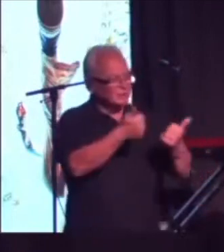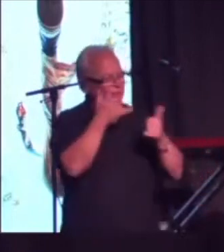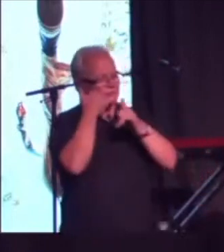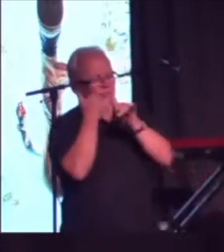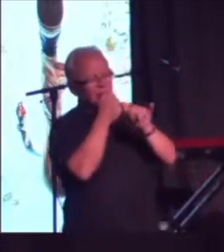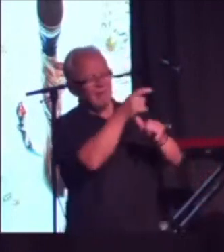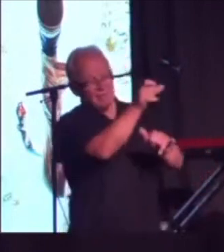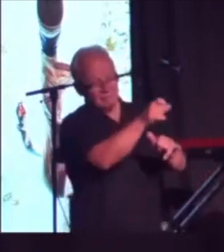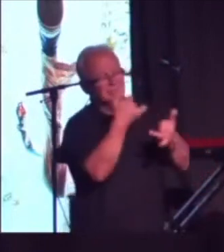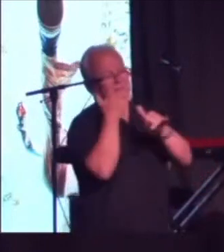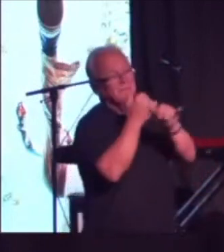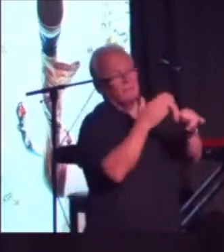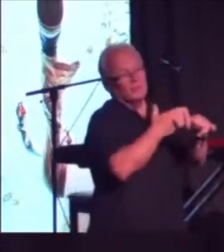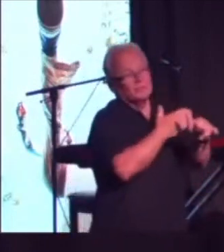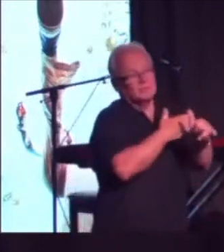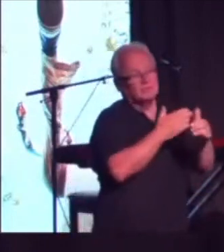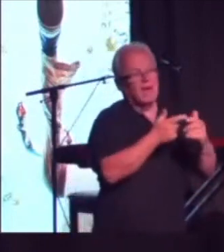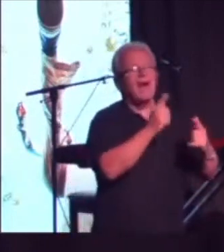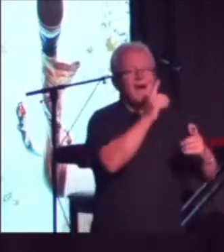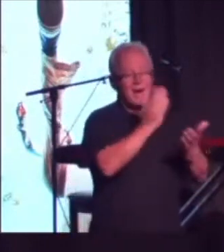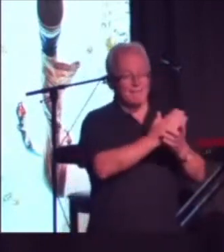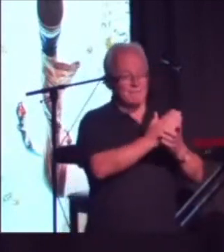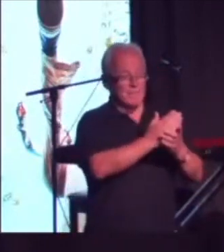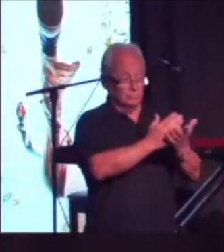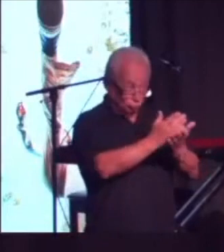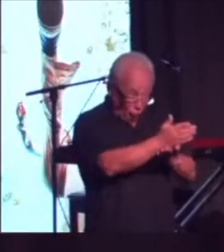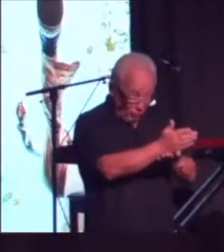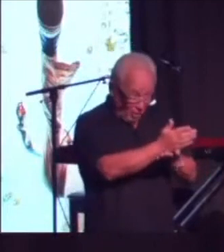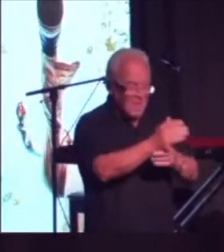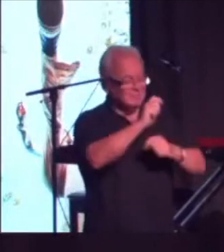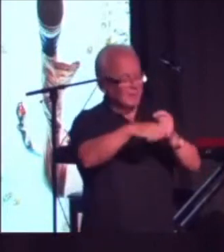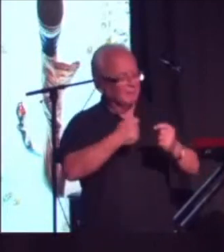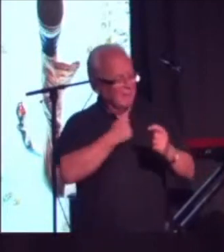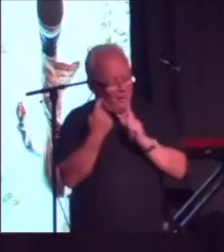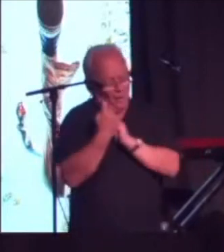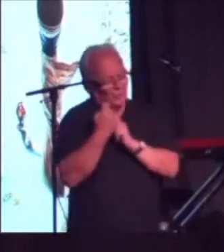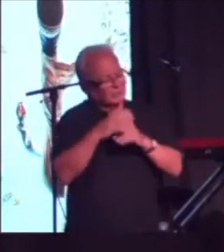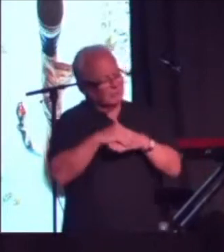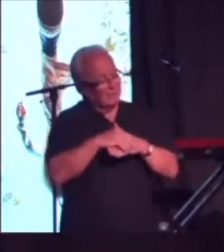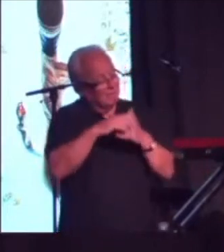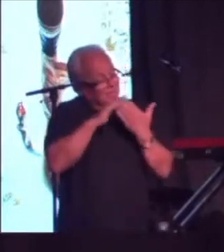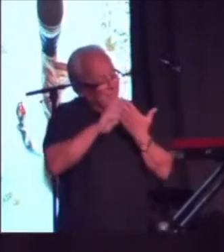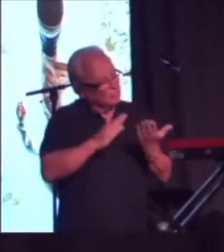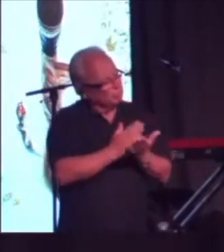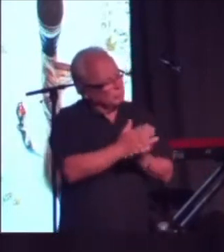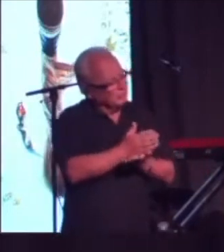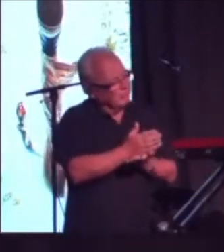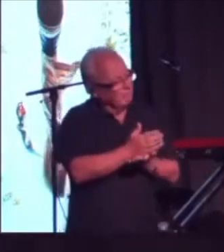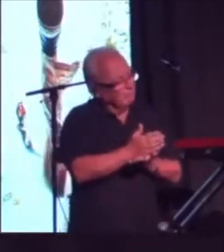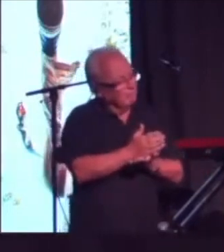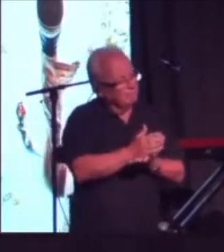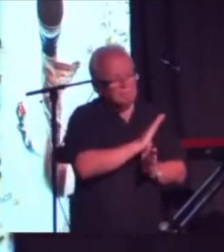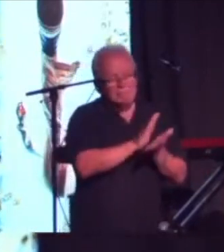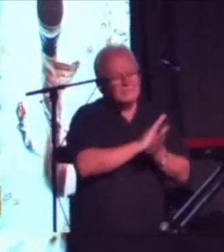try him, whom we intend for a bosom friend, before we trust him. You see, you don't give yourself away,